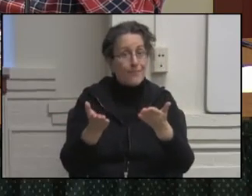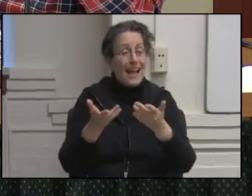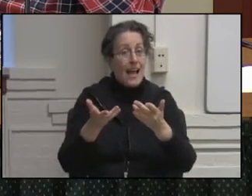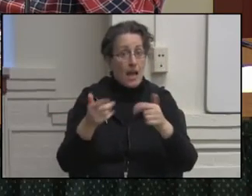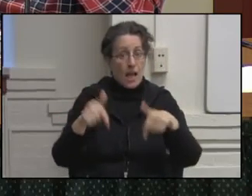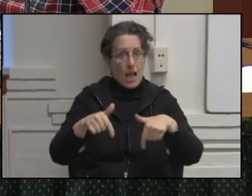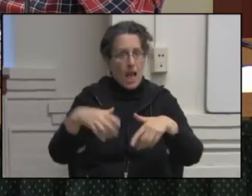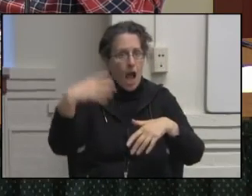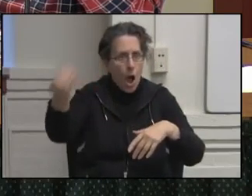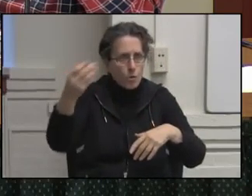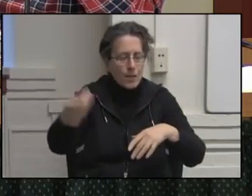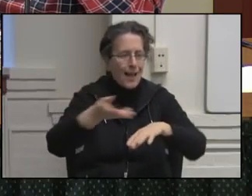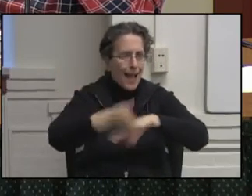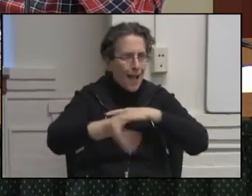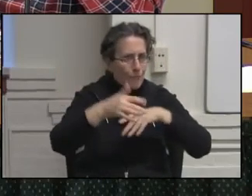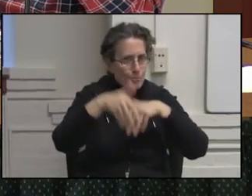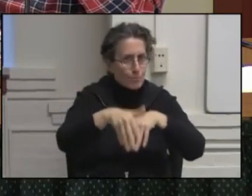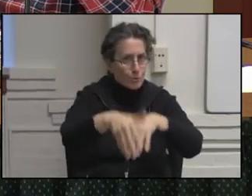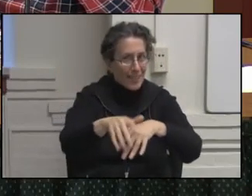this venue.